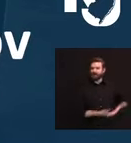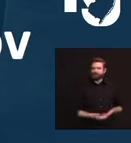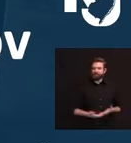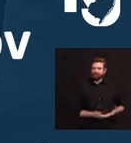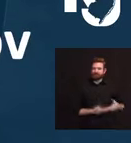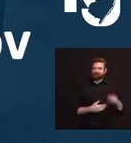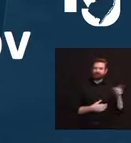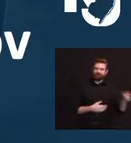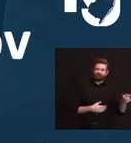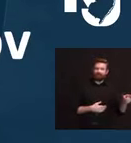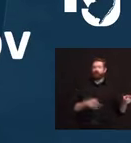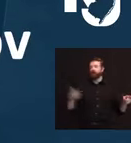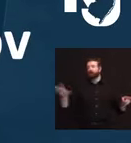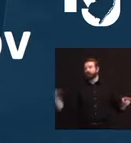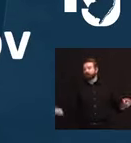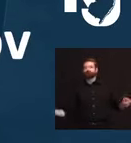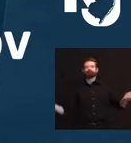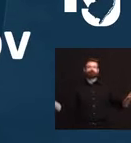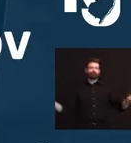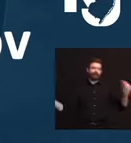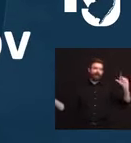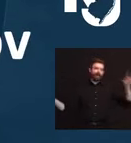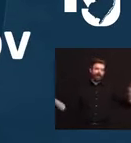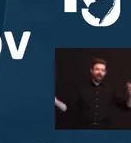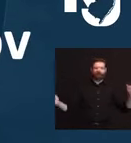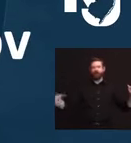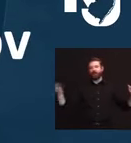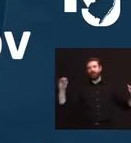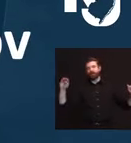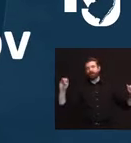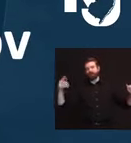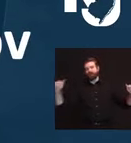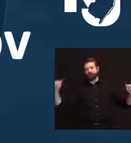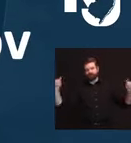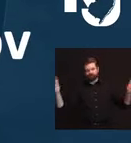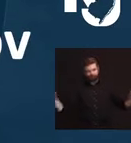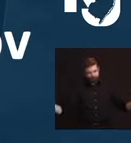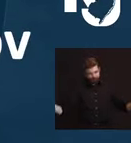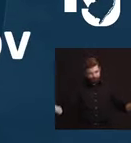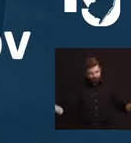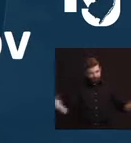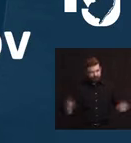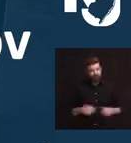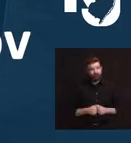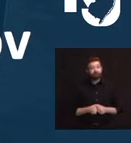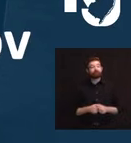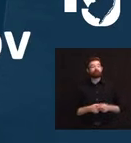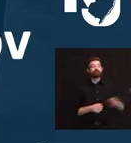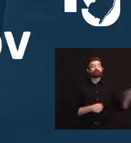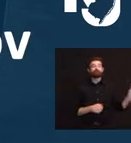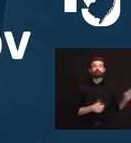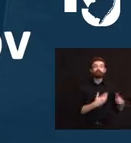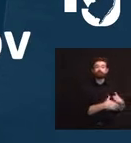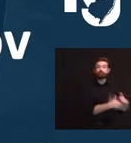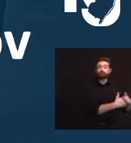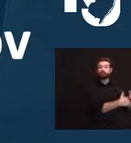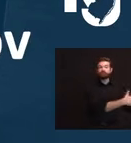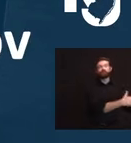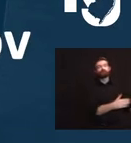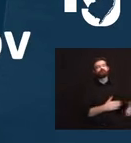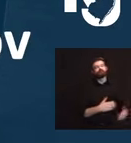this great country for the better for decades, if not centuries to come. Switching gears, I'm proud to announce that on